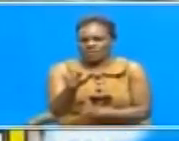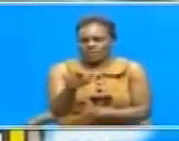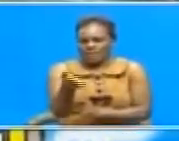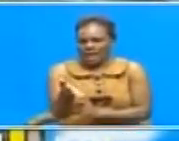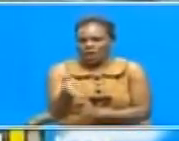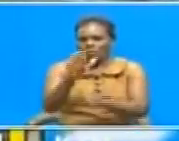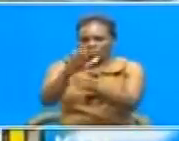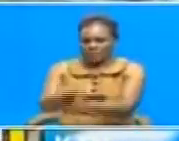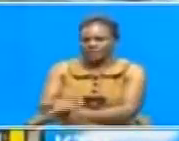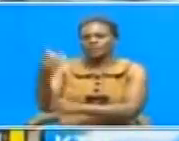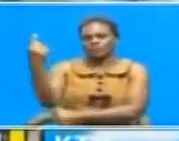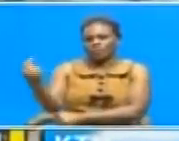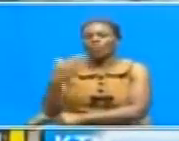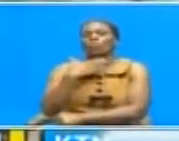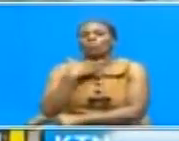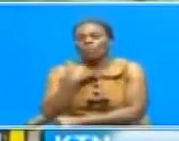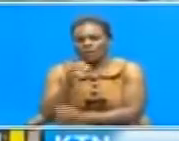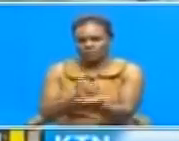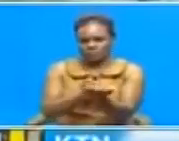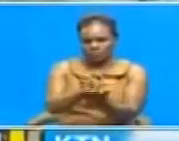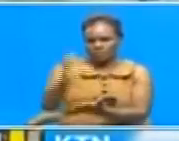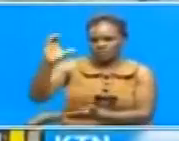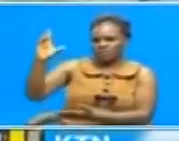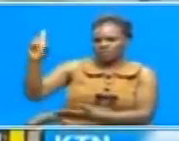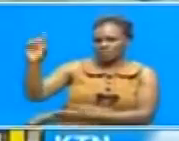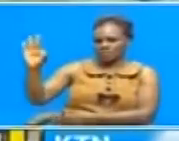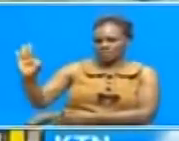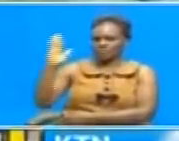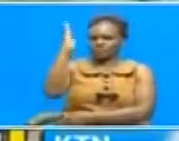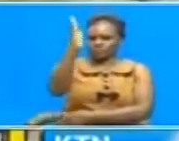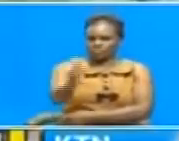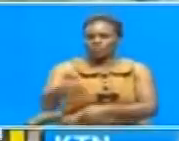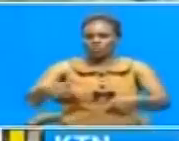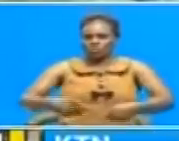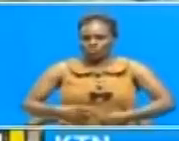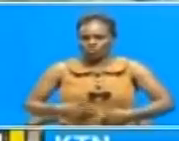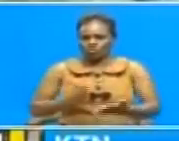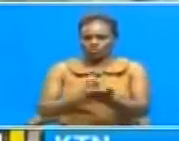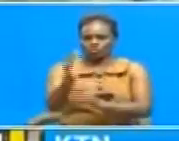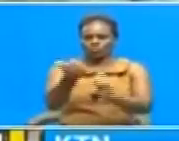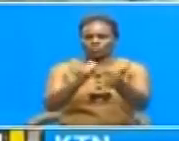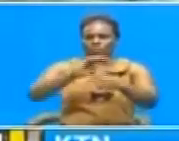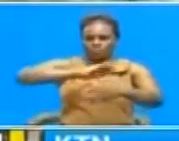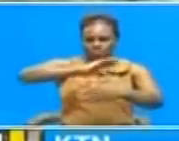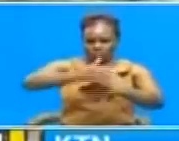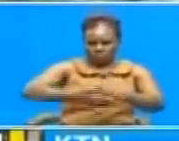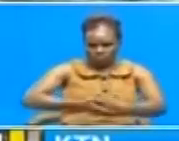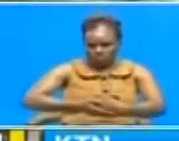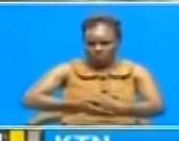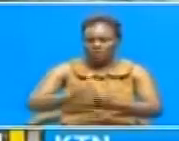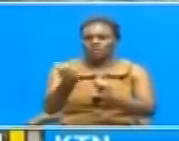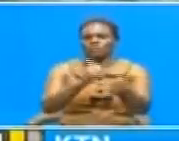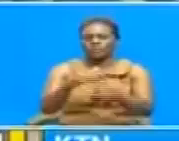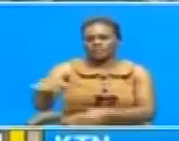moment. They want the funds from CDF Kitty directed to the youths through sports and rehabilitation of the available